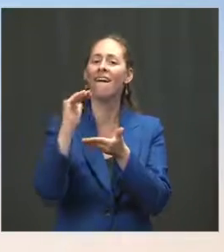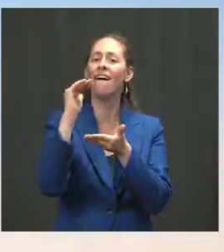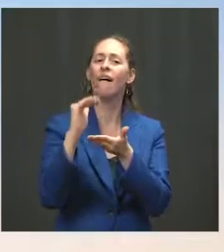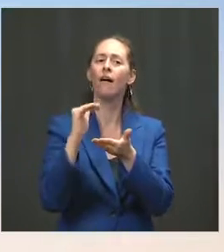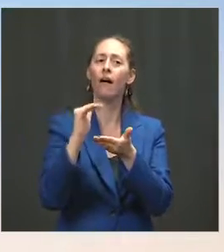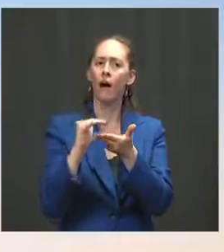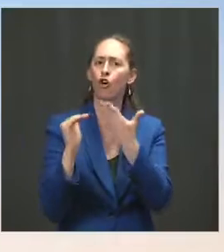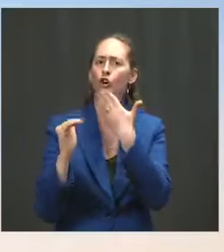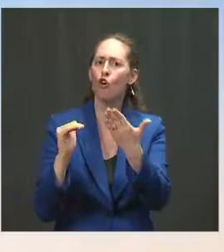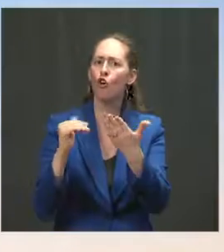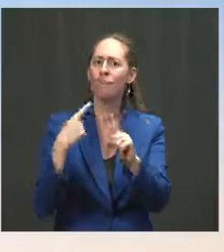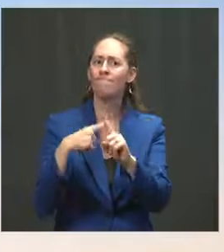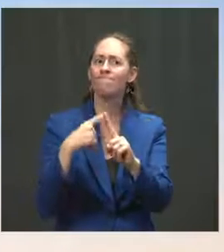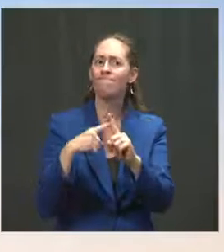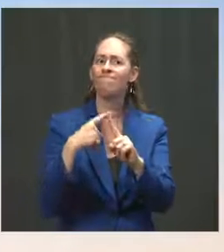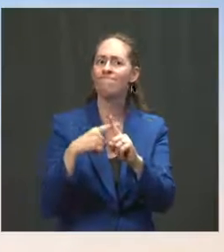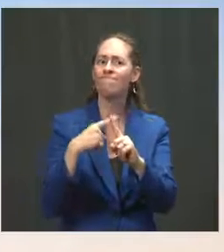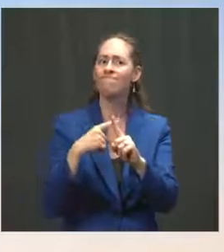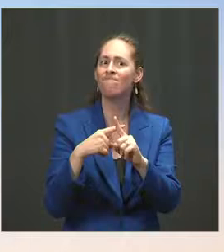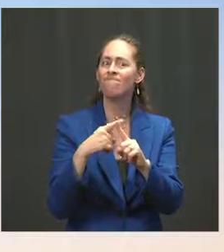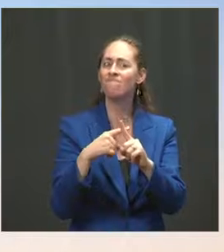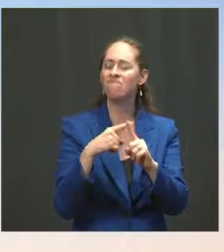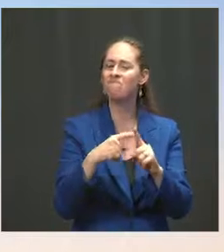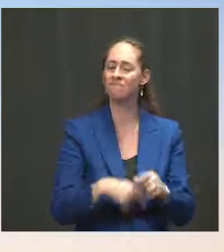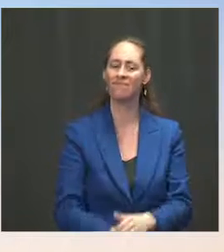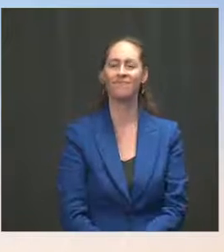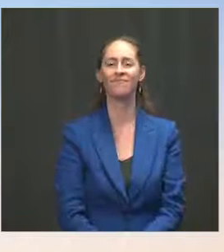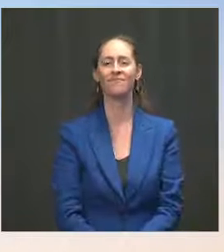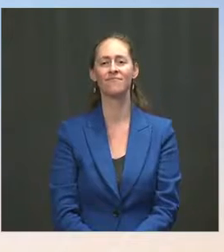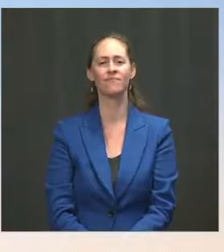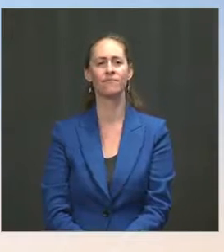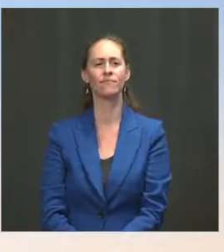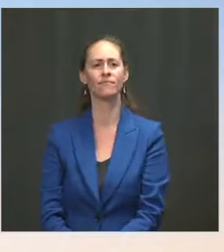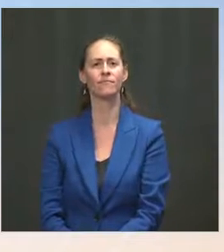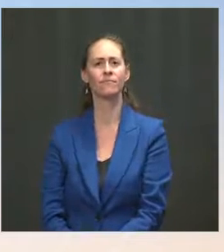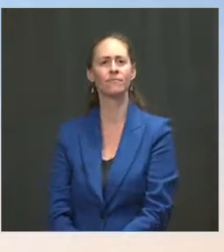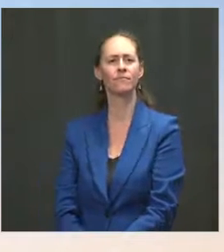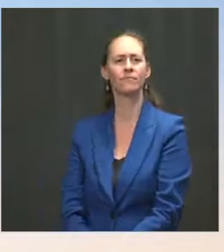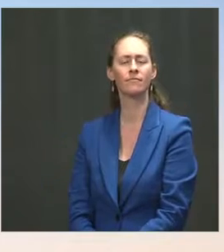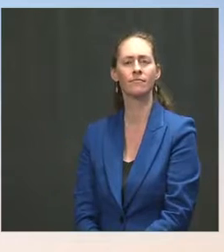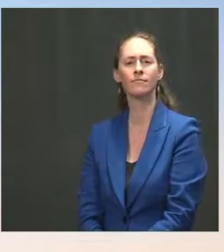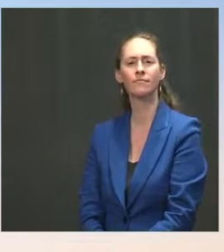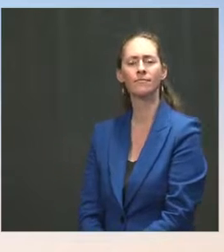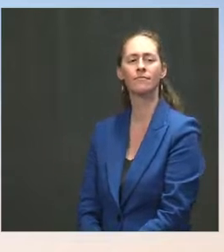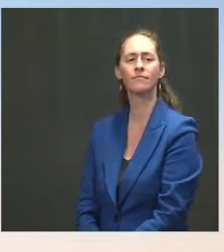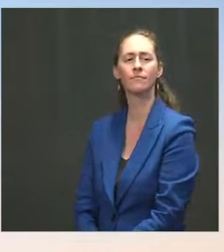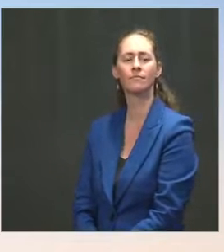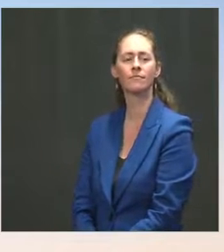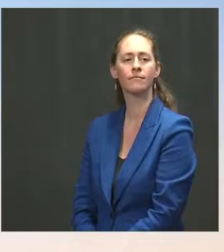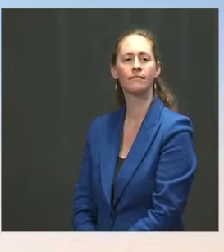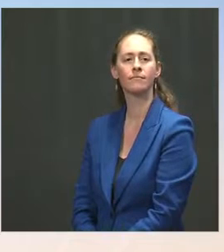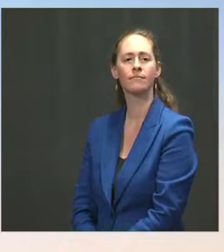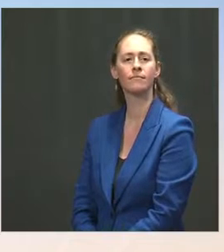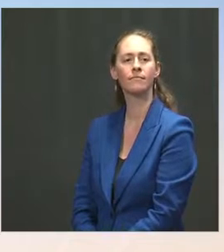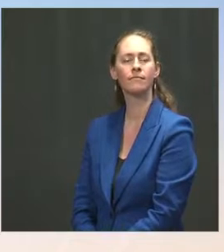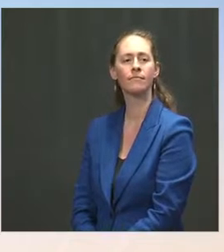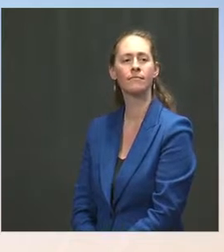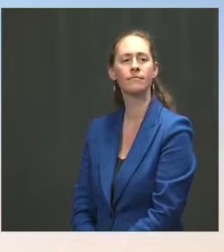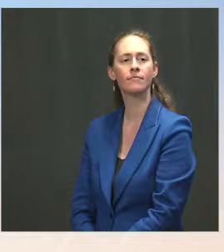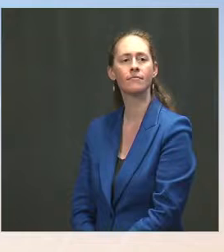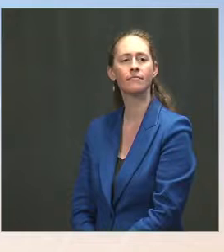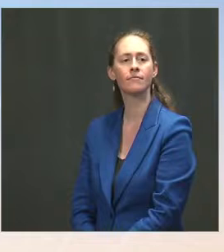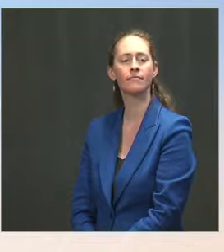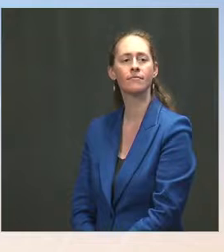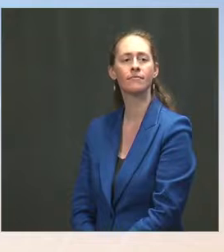then, even though he's now out of office, would this president support the New York legislature if they decided to impeach